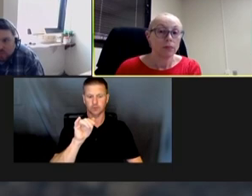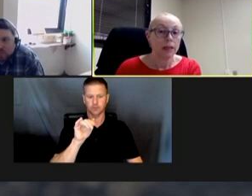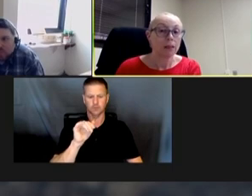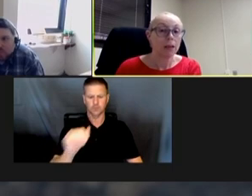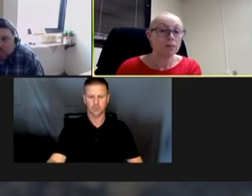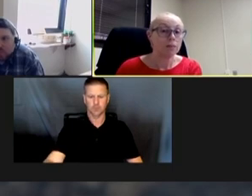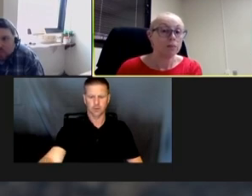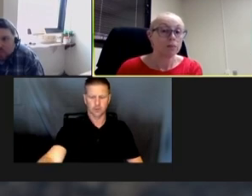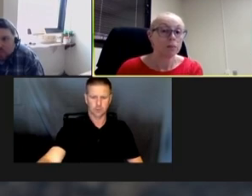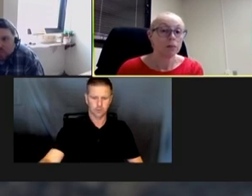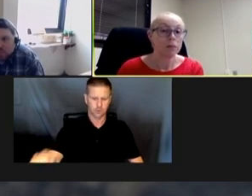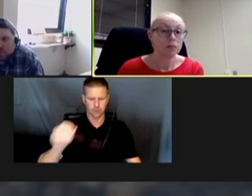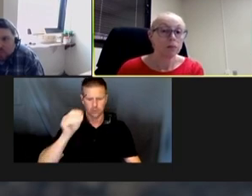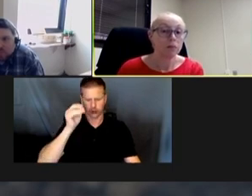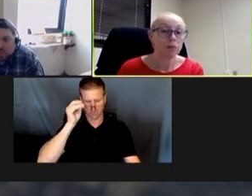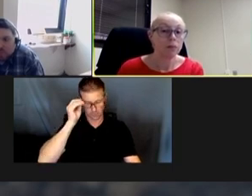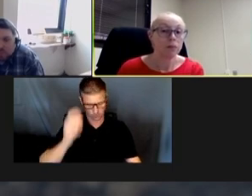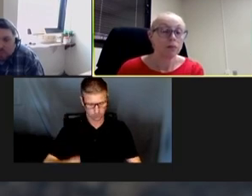Kelly?